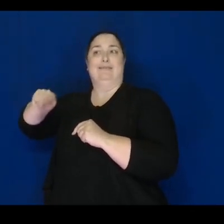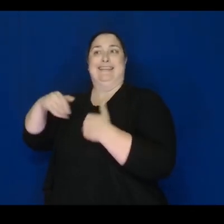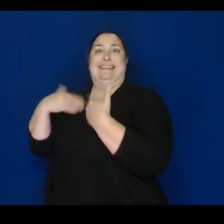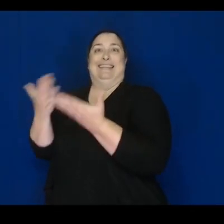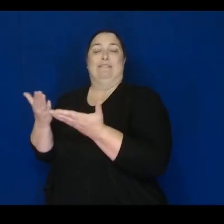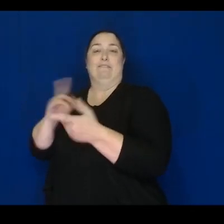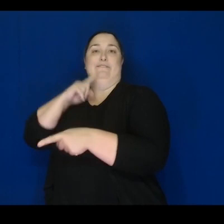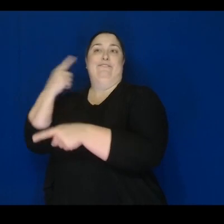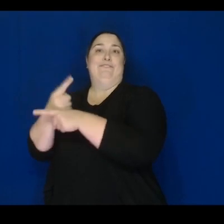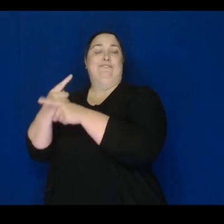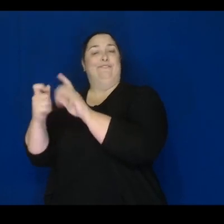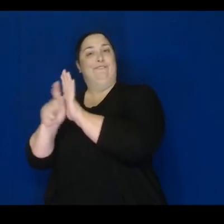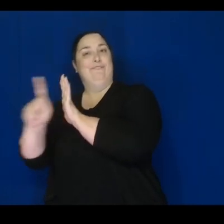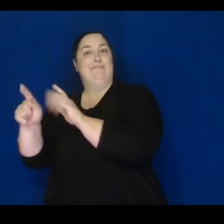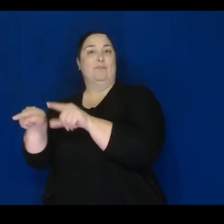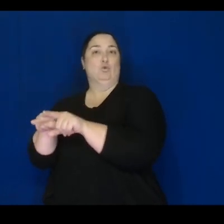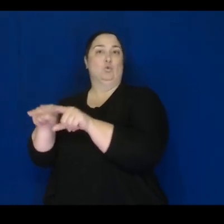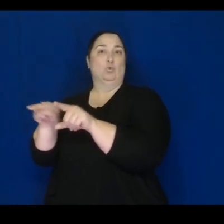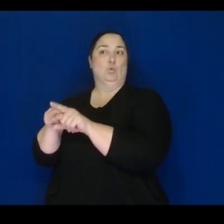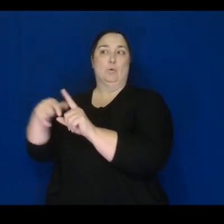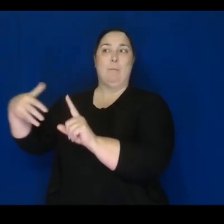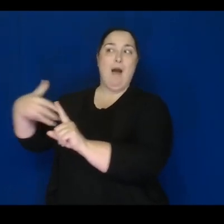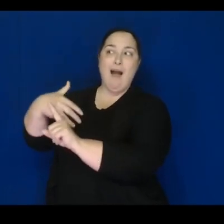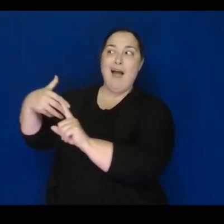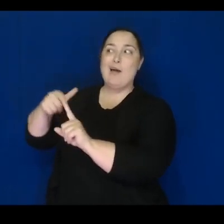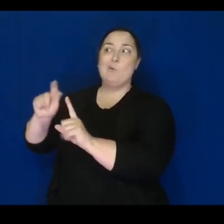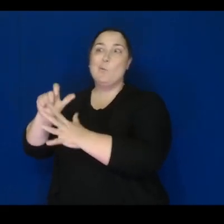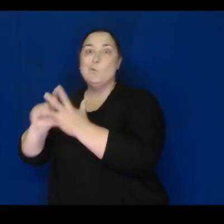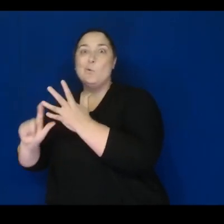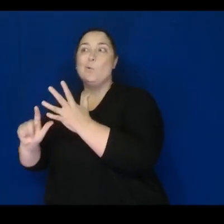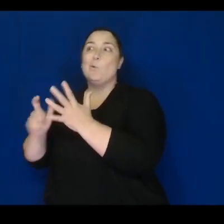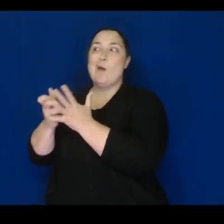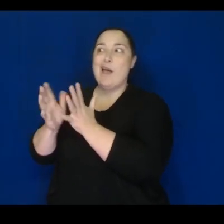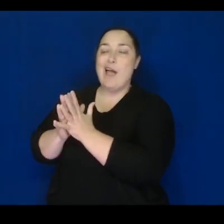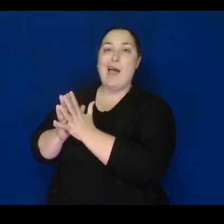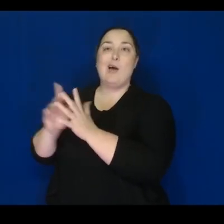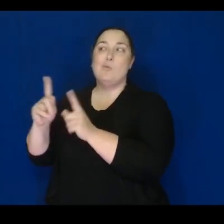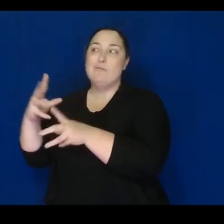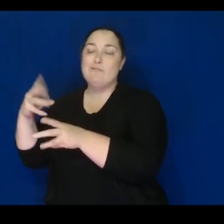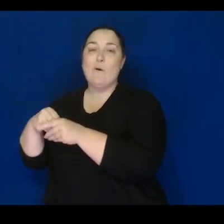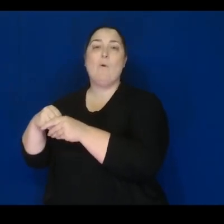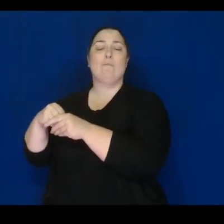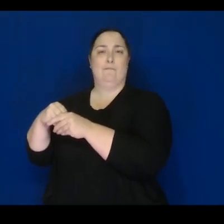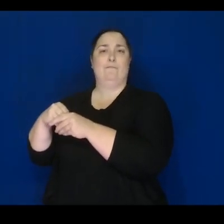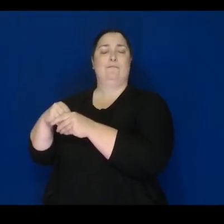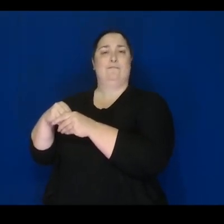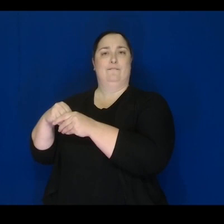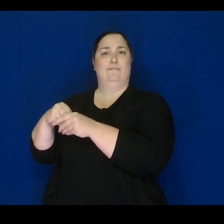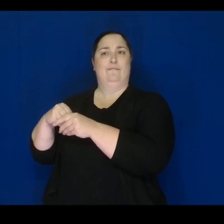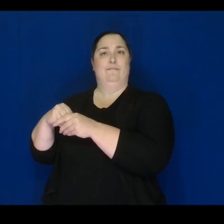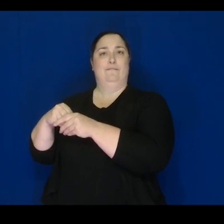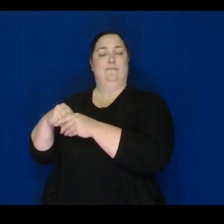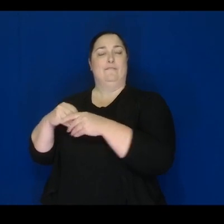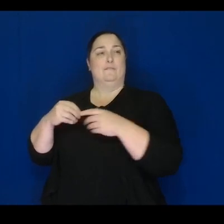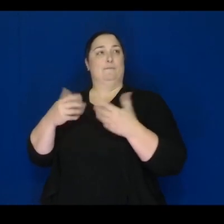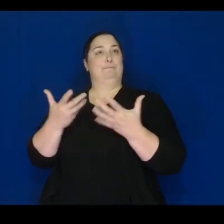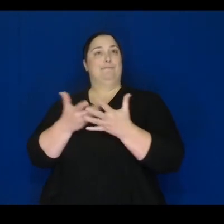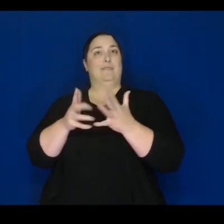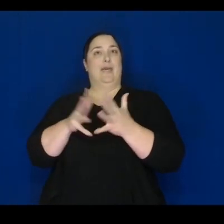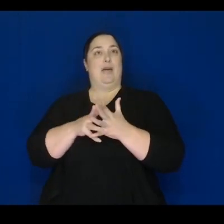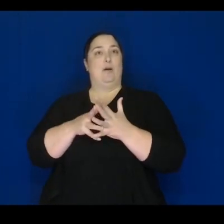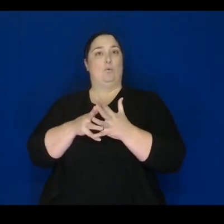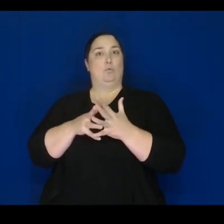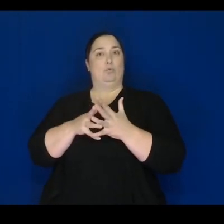hear about their experience of what they've been doing behind the scenes, I think is really a really great way to, you know, have a bit